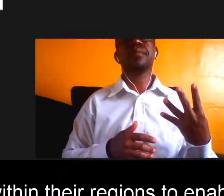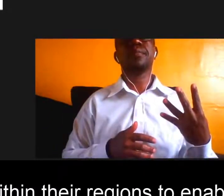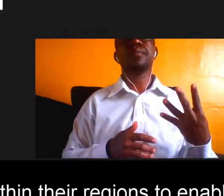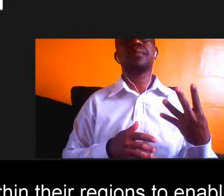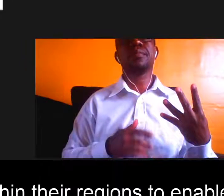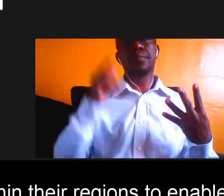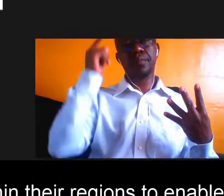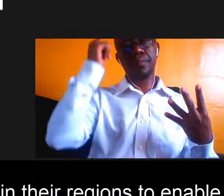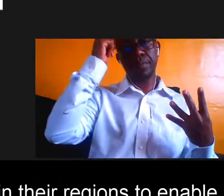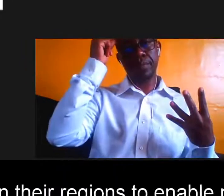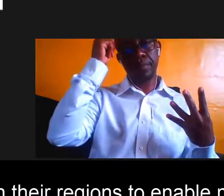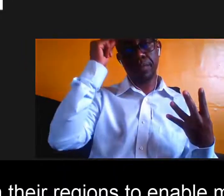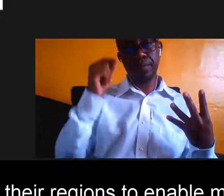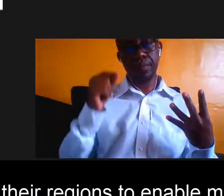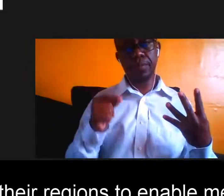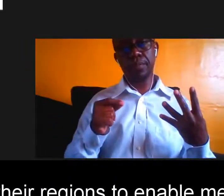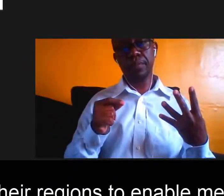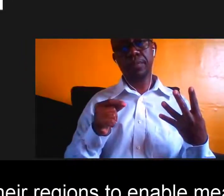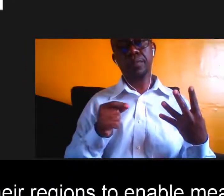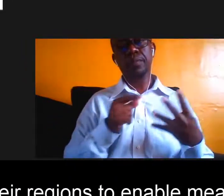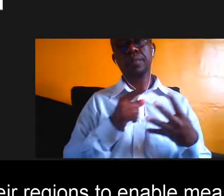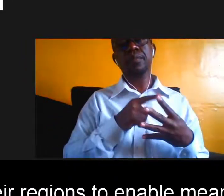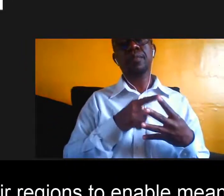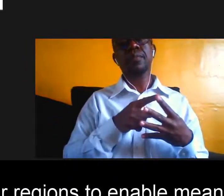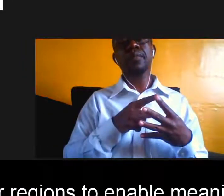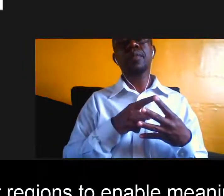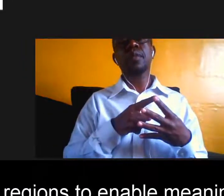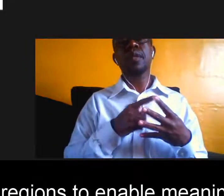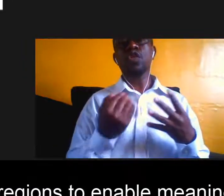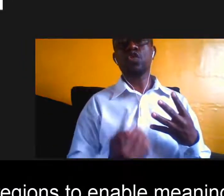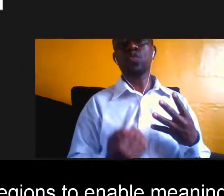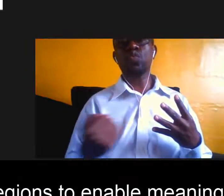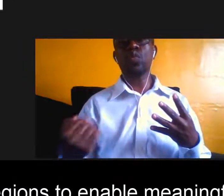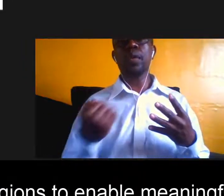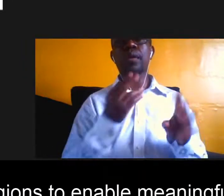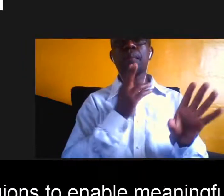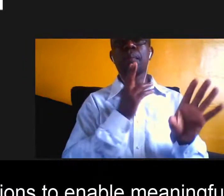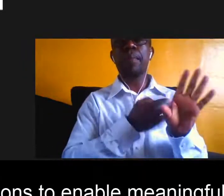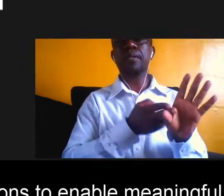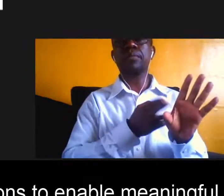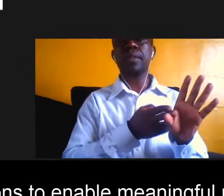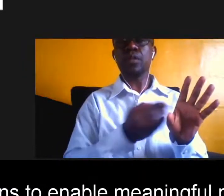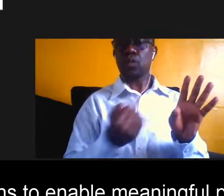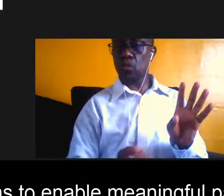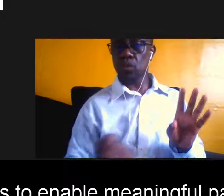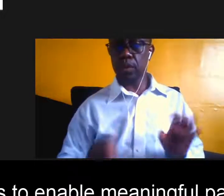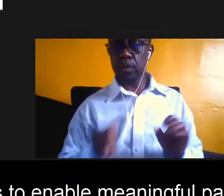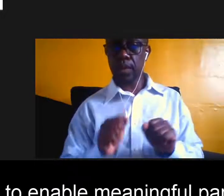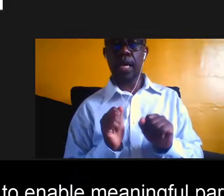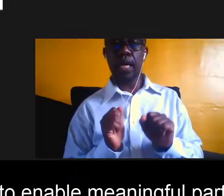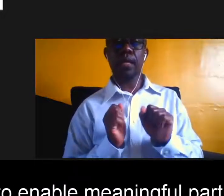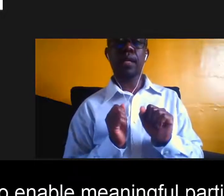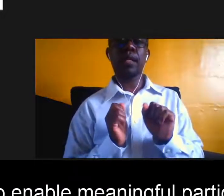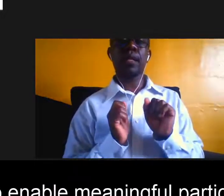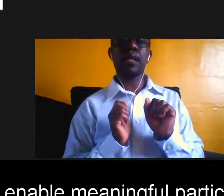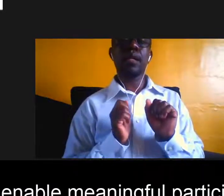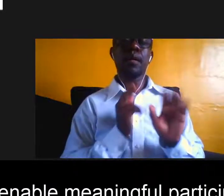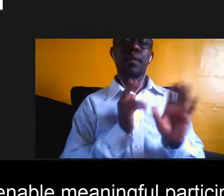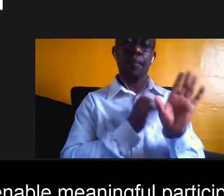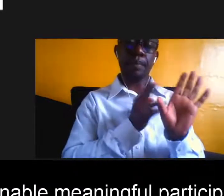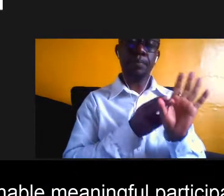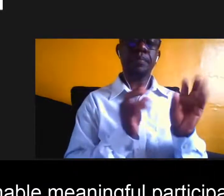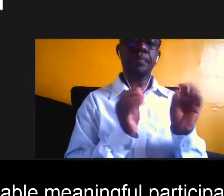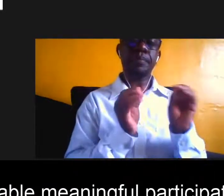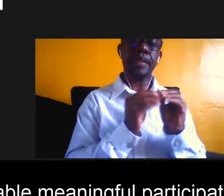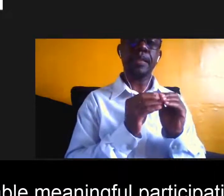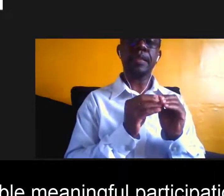about is about meaningful child participation. How do we engage children meaningfully? How do we set the agenda of